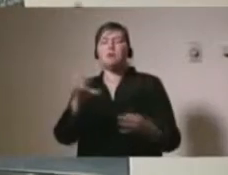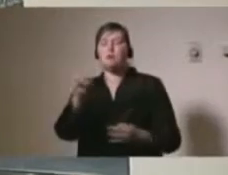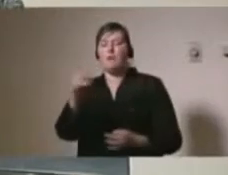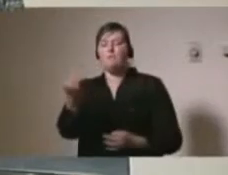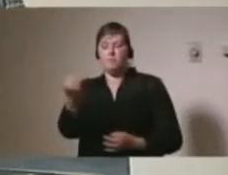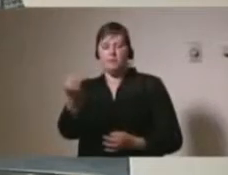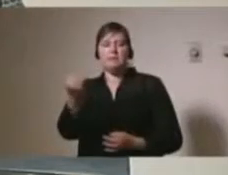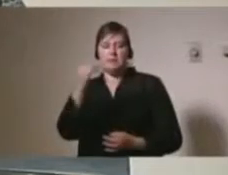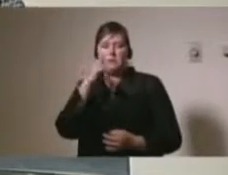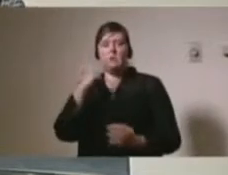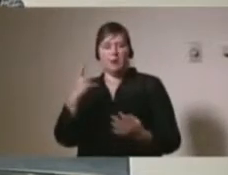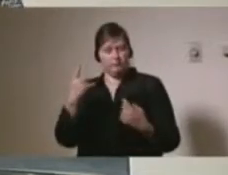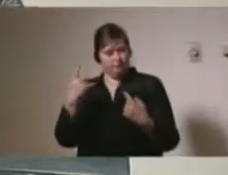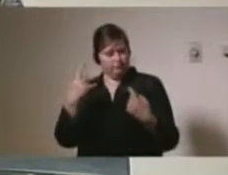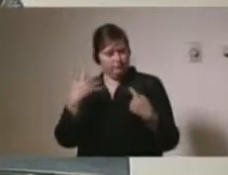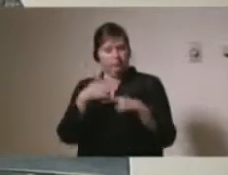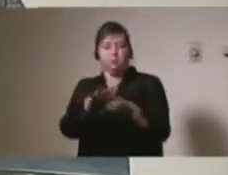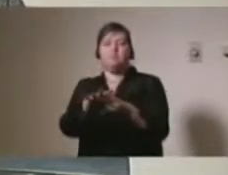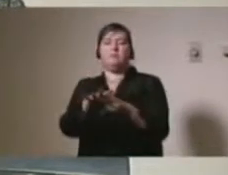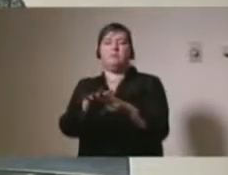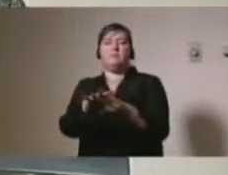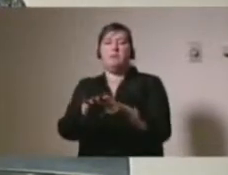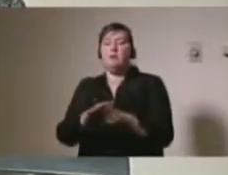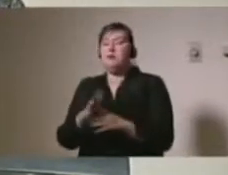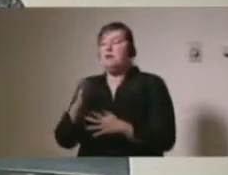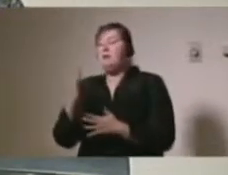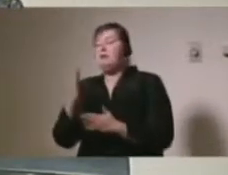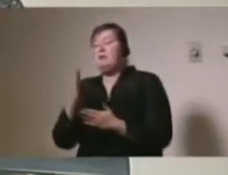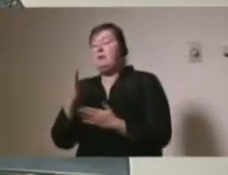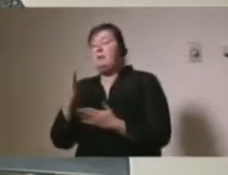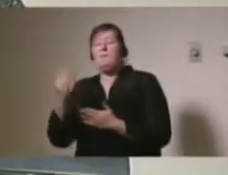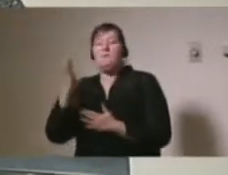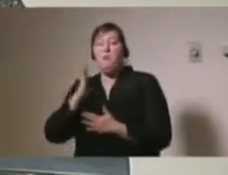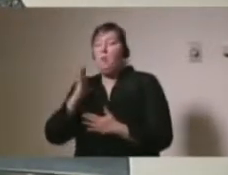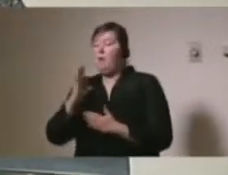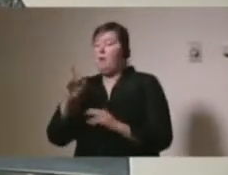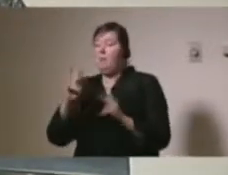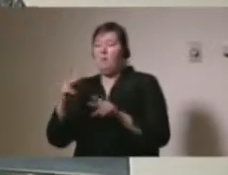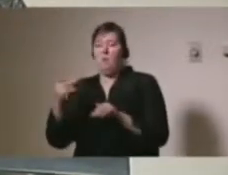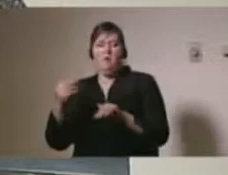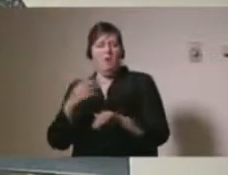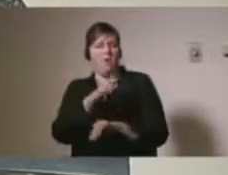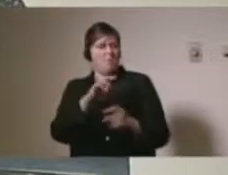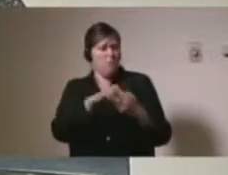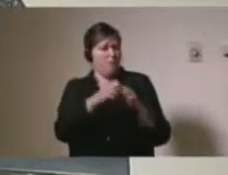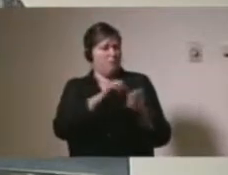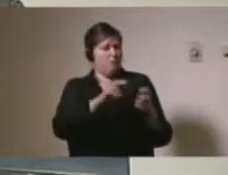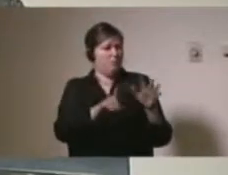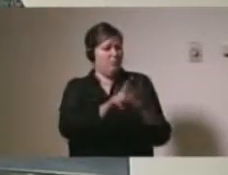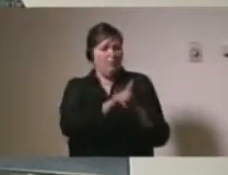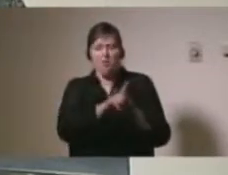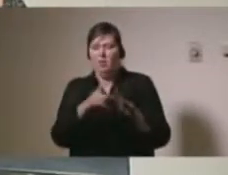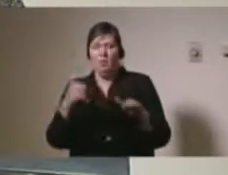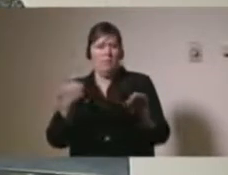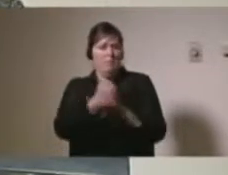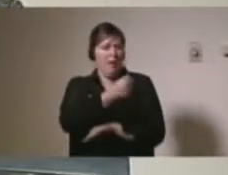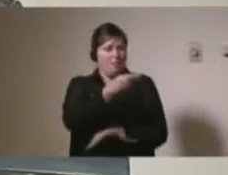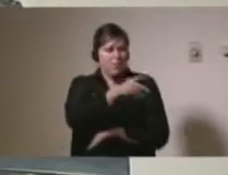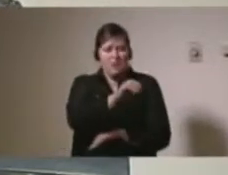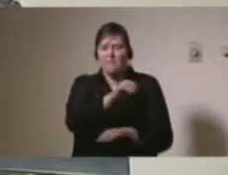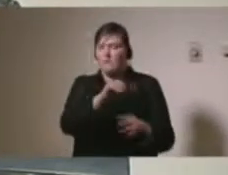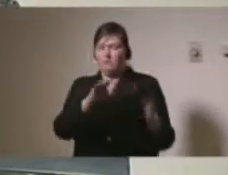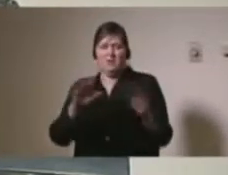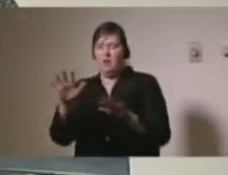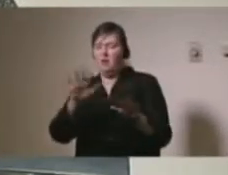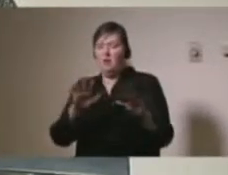The banking services would say, oh, it's a fault of the post office, and now they're talking about a merger of the two.